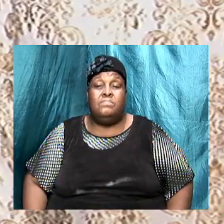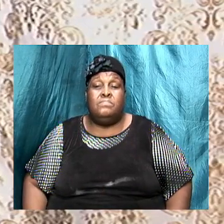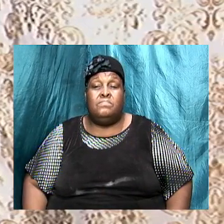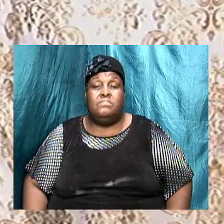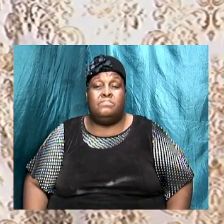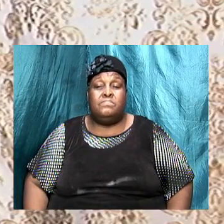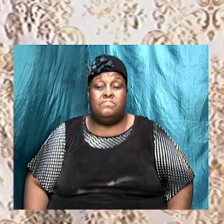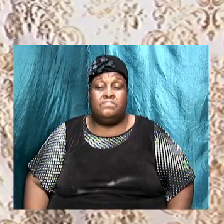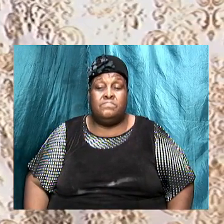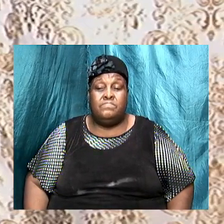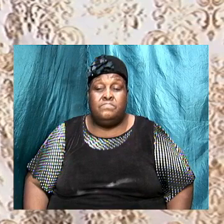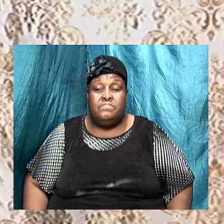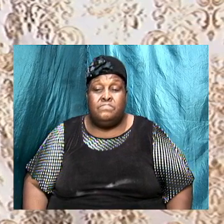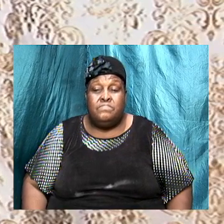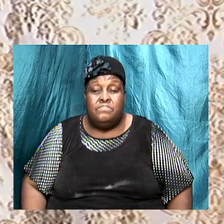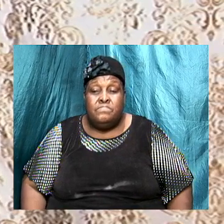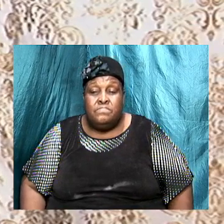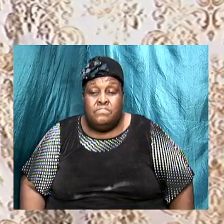tells us this,